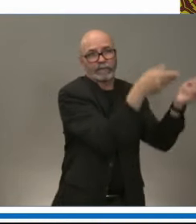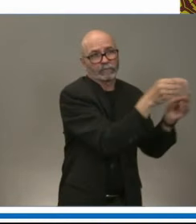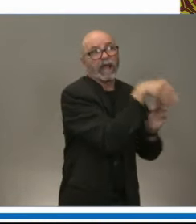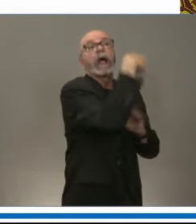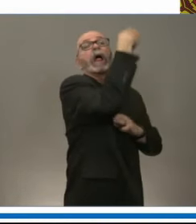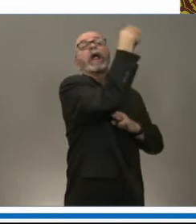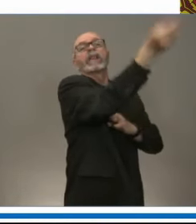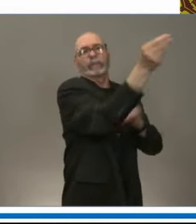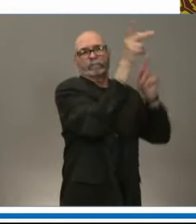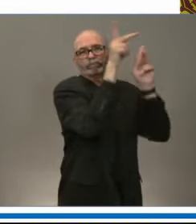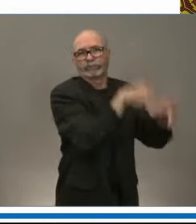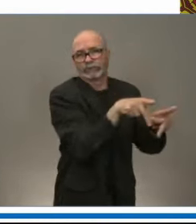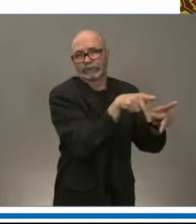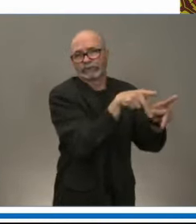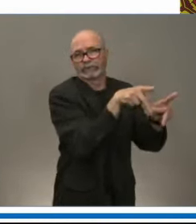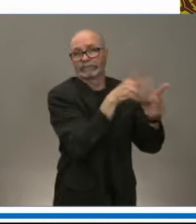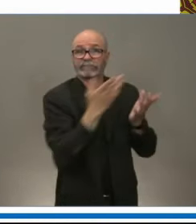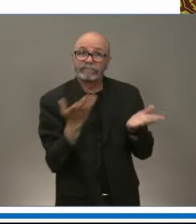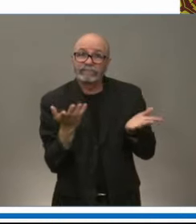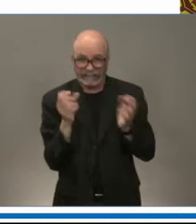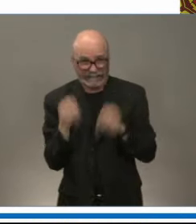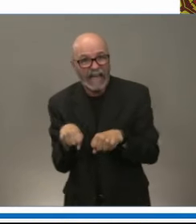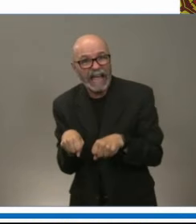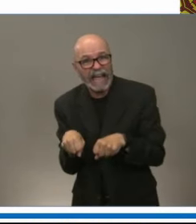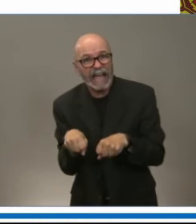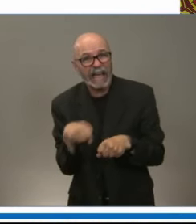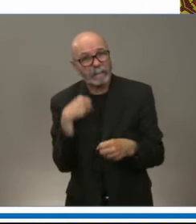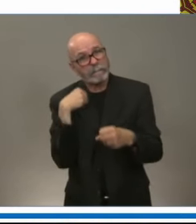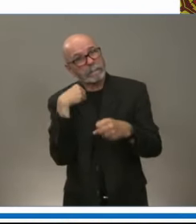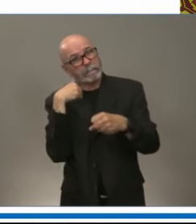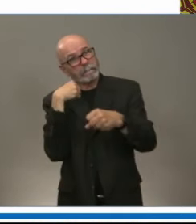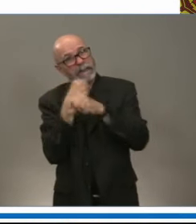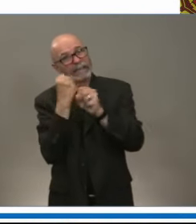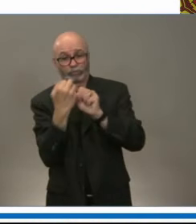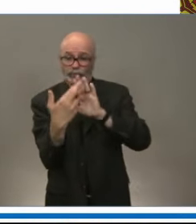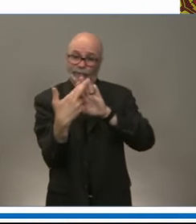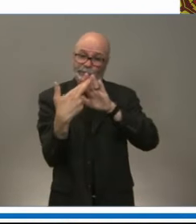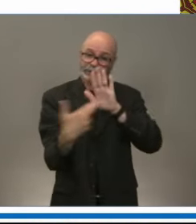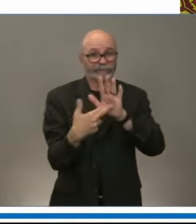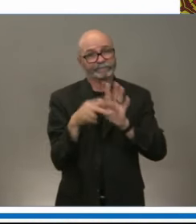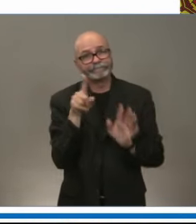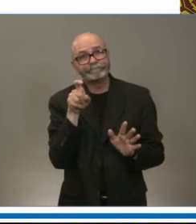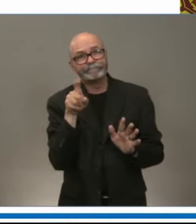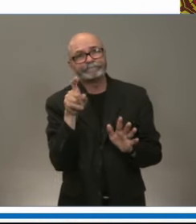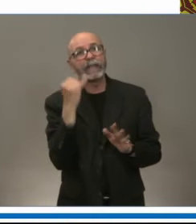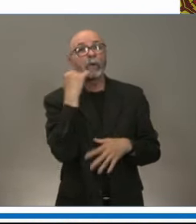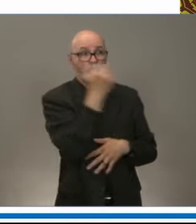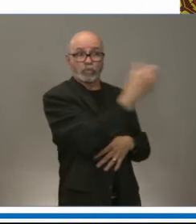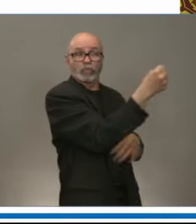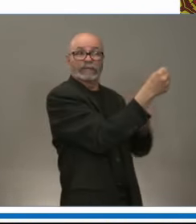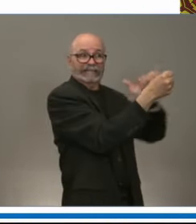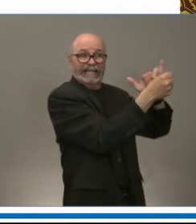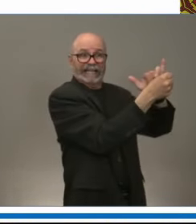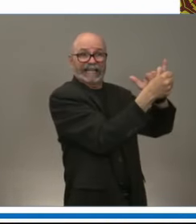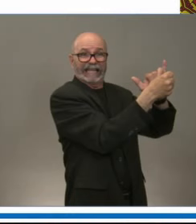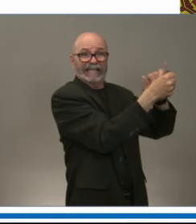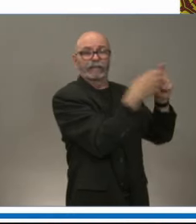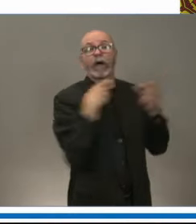rule so that a person can be cared for in family and then return to that care facility when the time